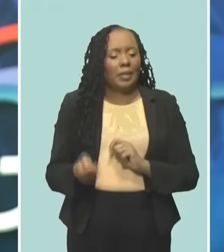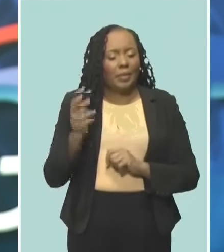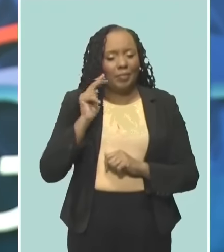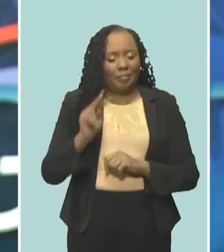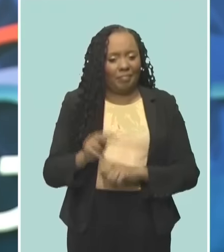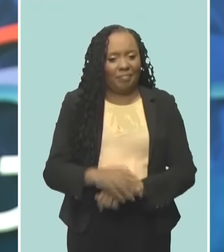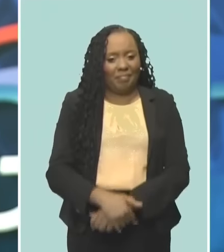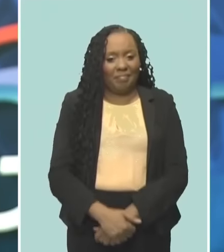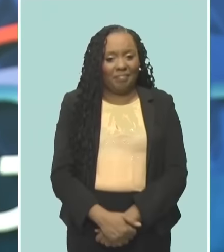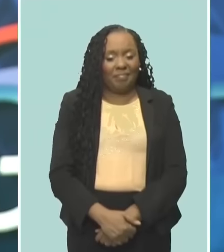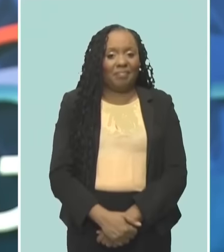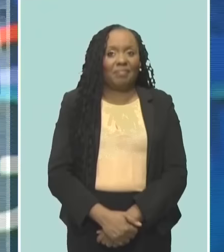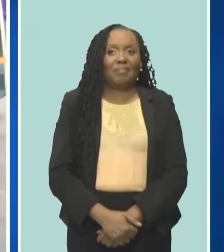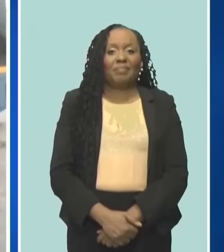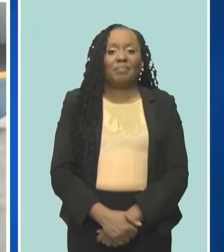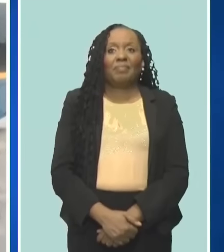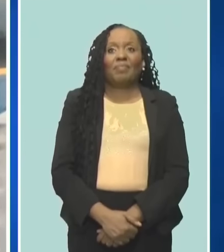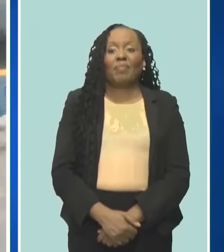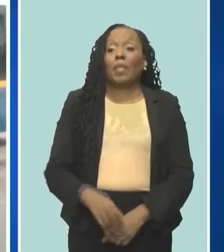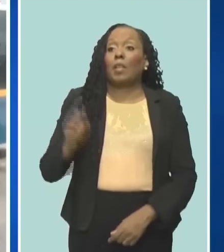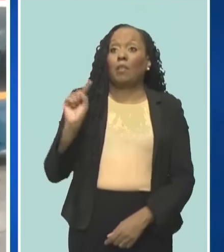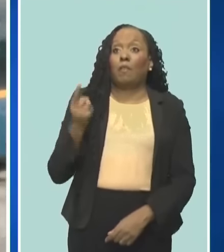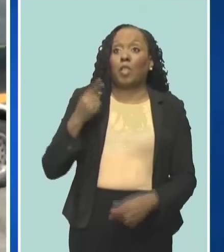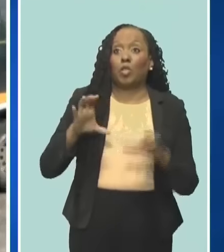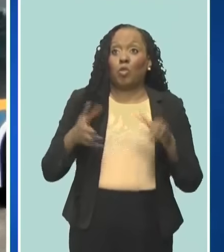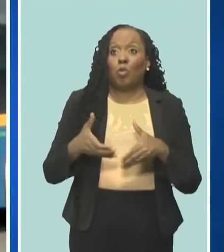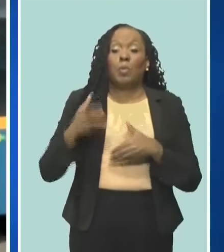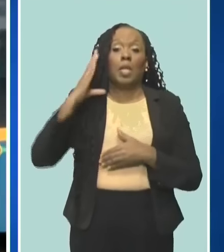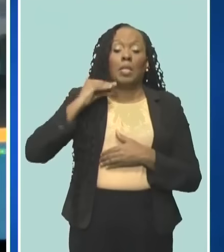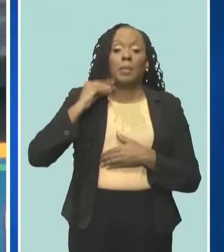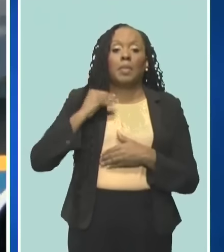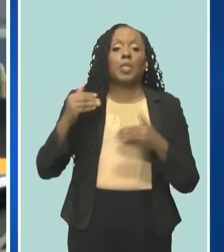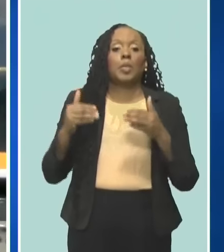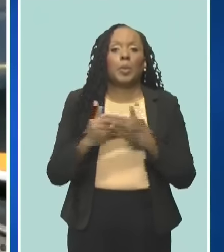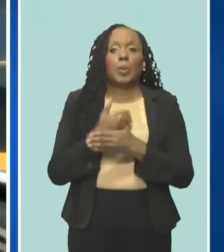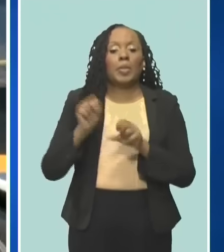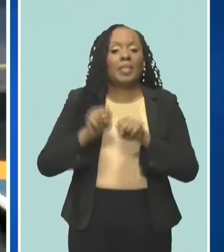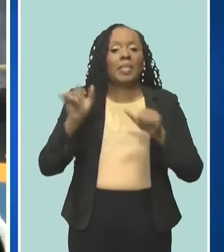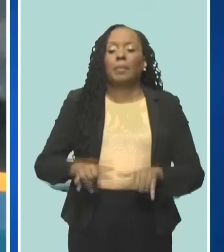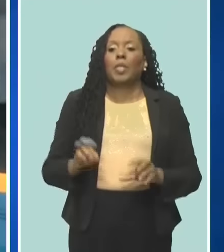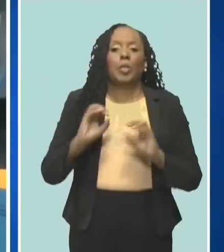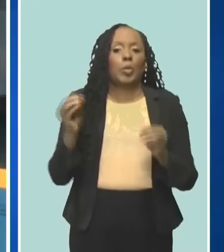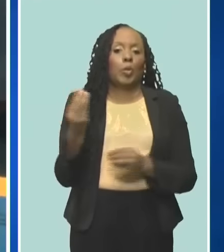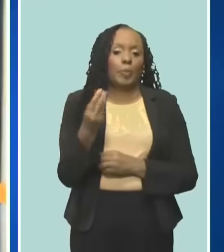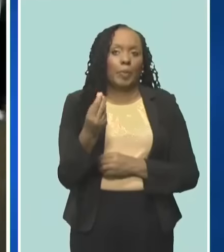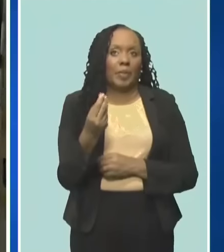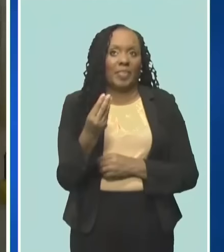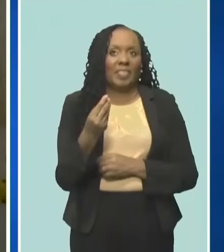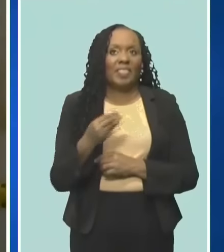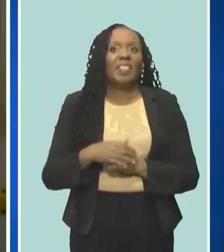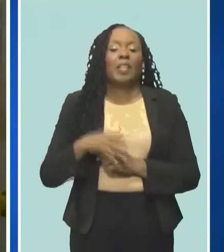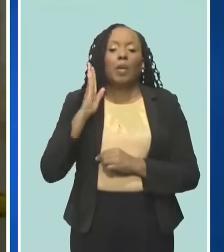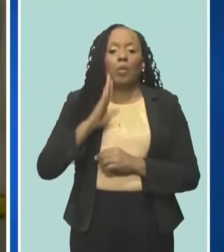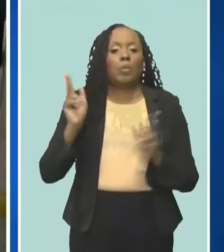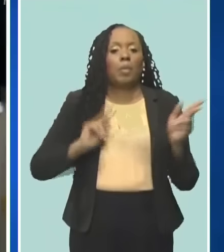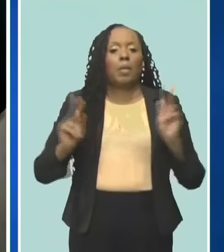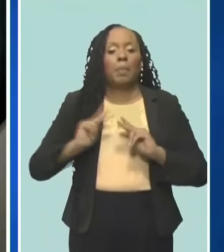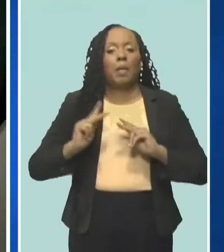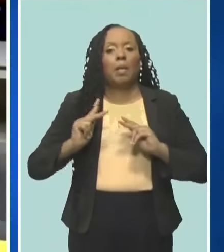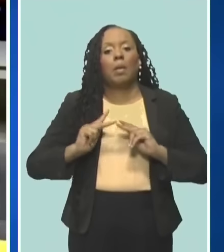that story. The first group to experience the Transport Board's new cashless system will be commuters over 65 years of